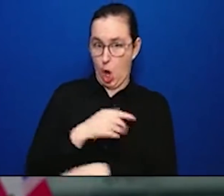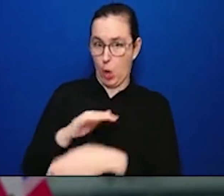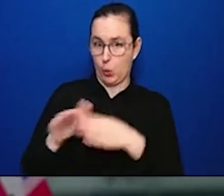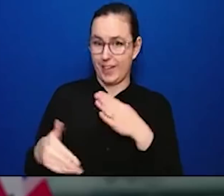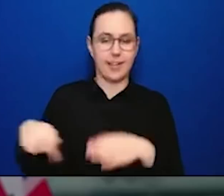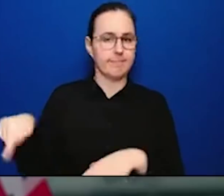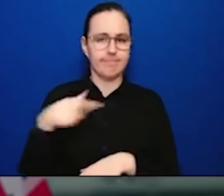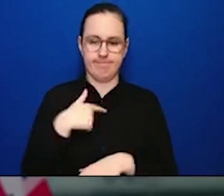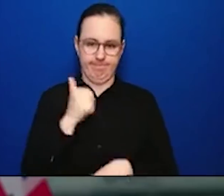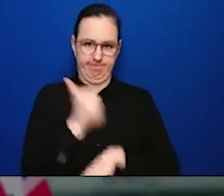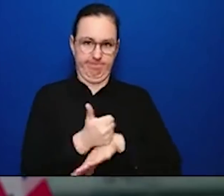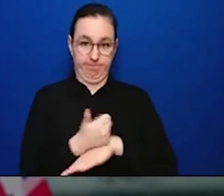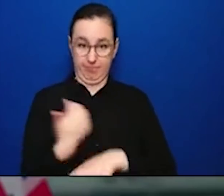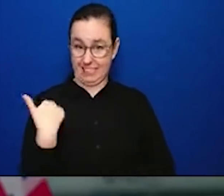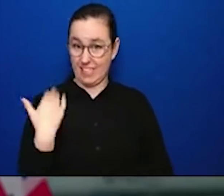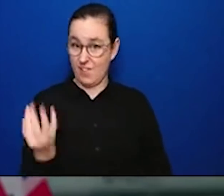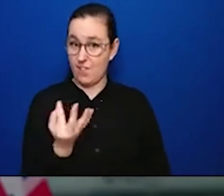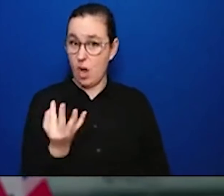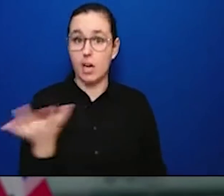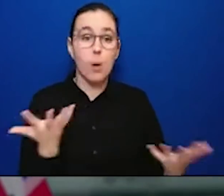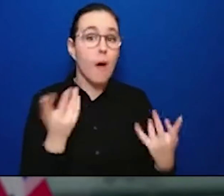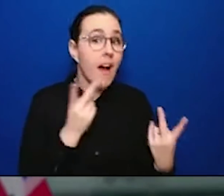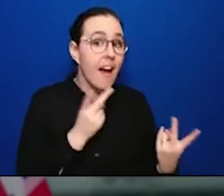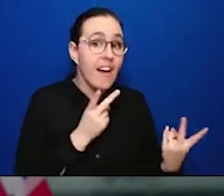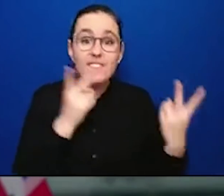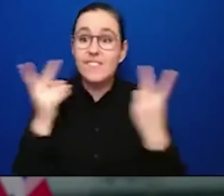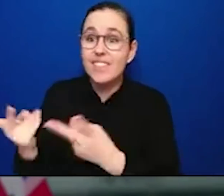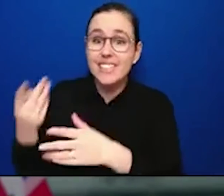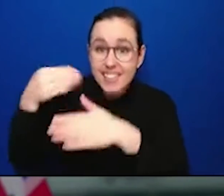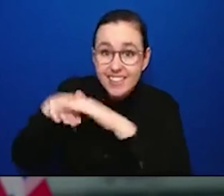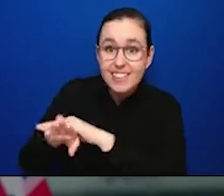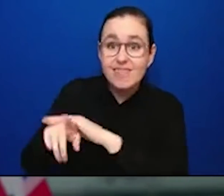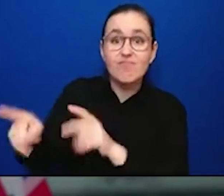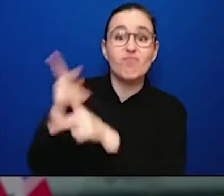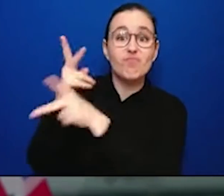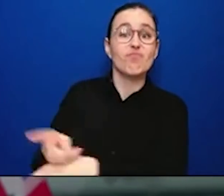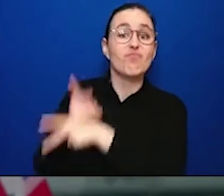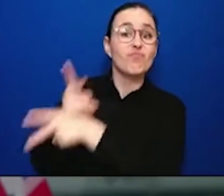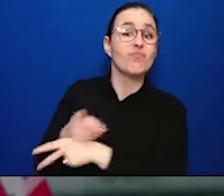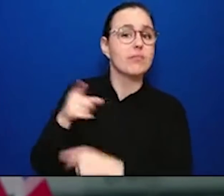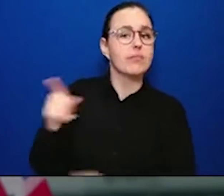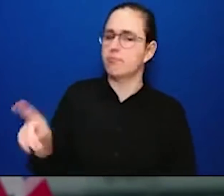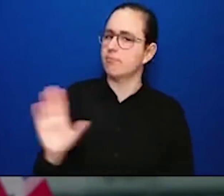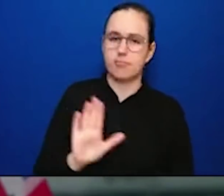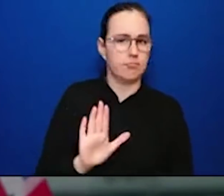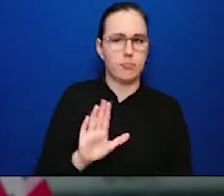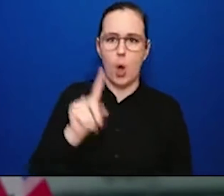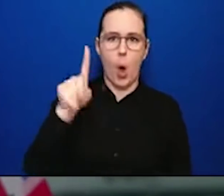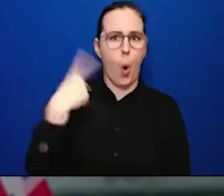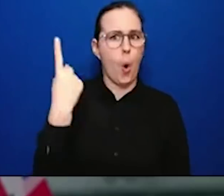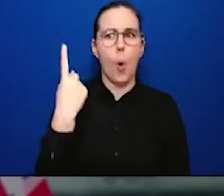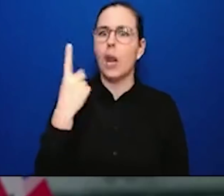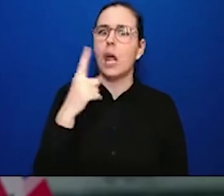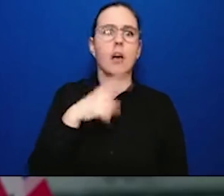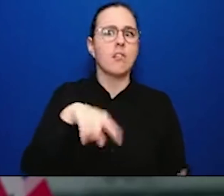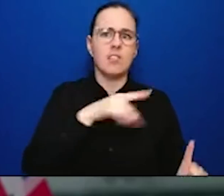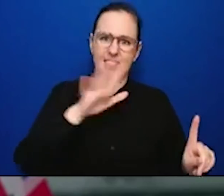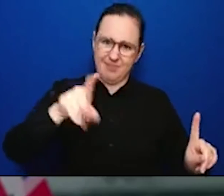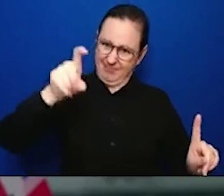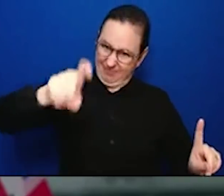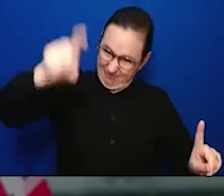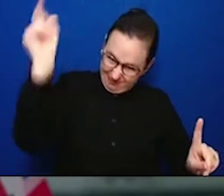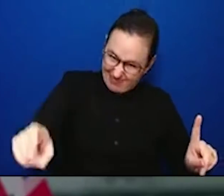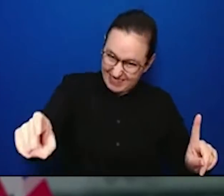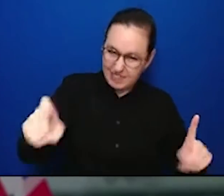to essential visitors only over this past weekend. And the intent was always that once we got the